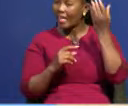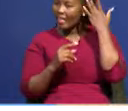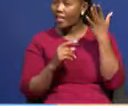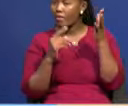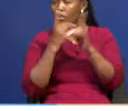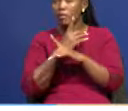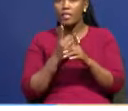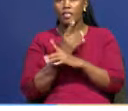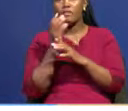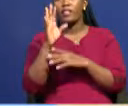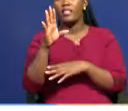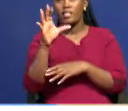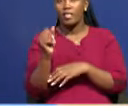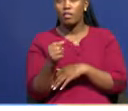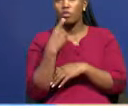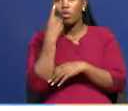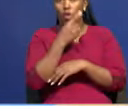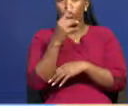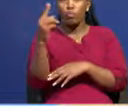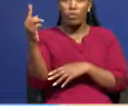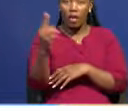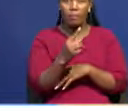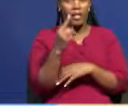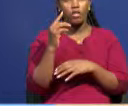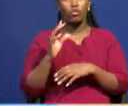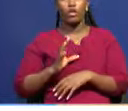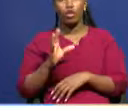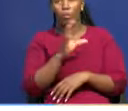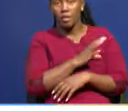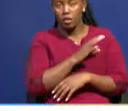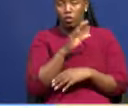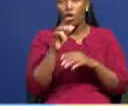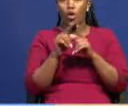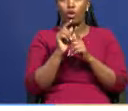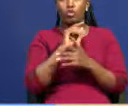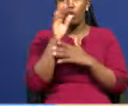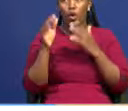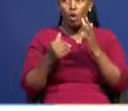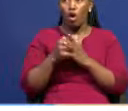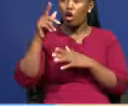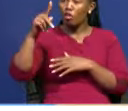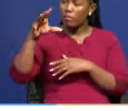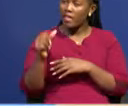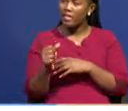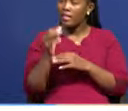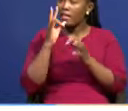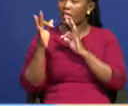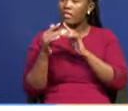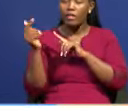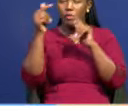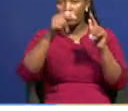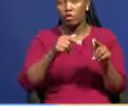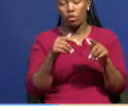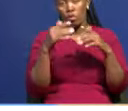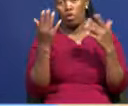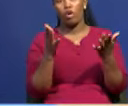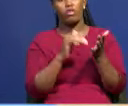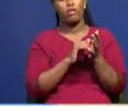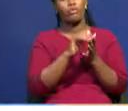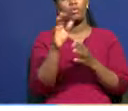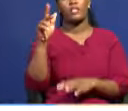cabinet secretaries who will be appearing before that particular committee, or the principal secretaries. If they will fail to show up, they will send their principal secretaries who